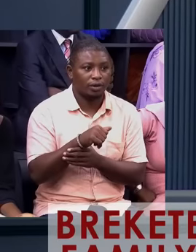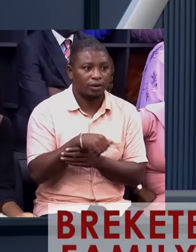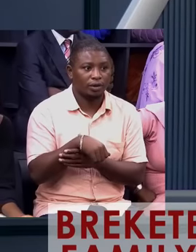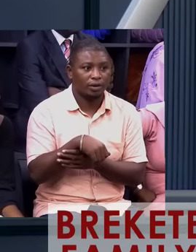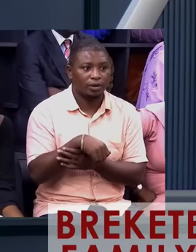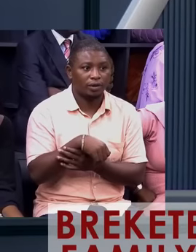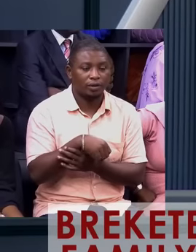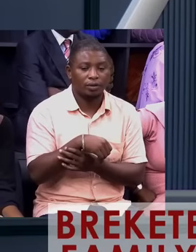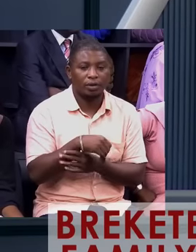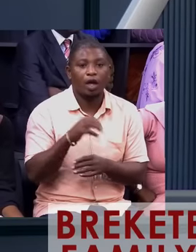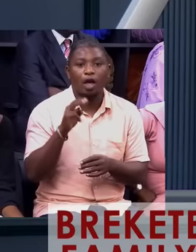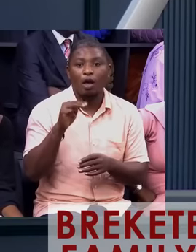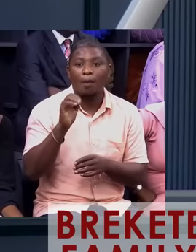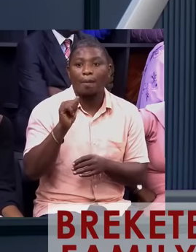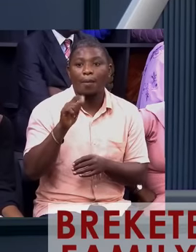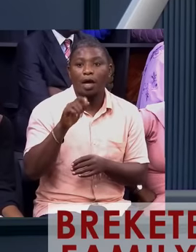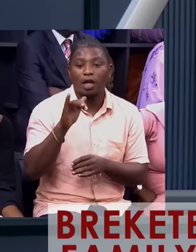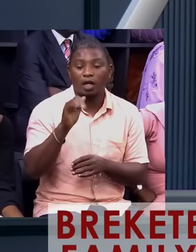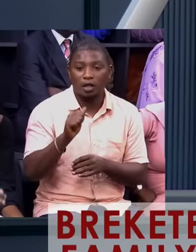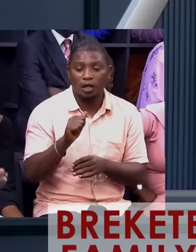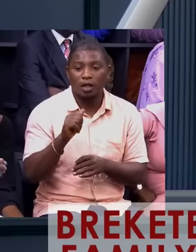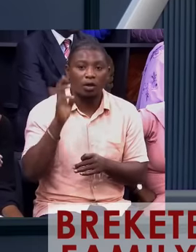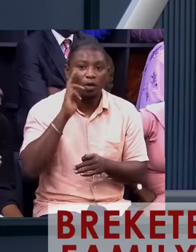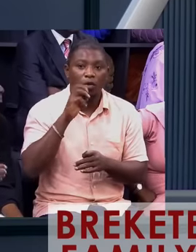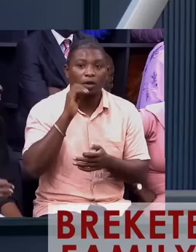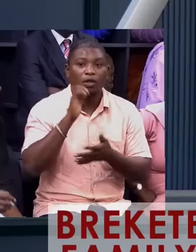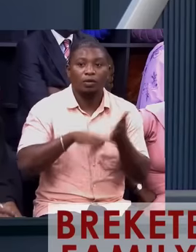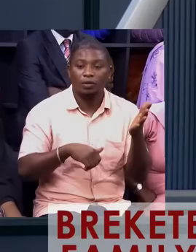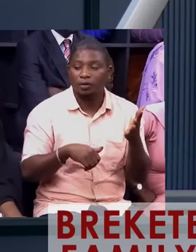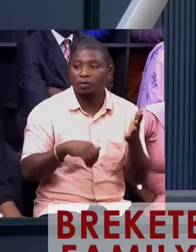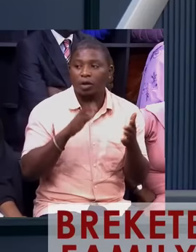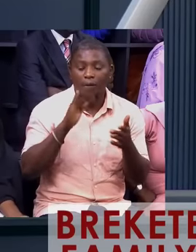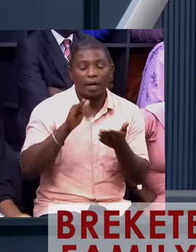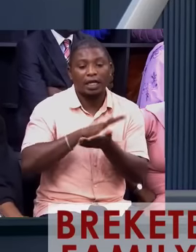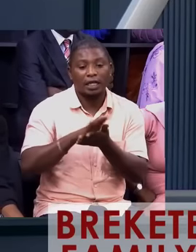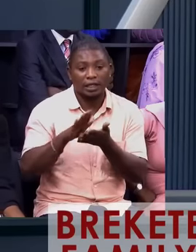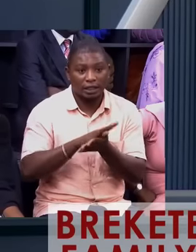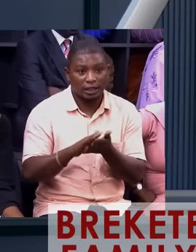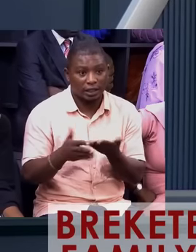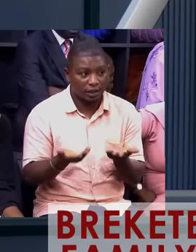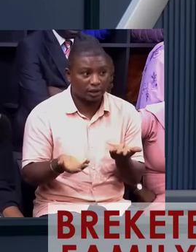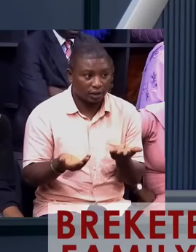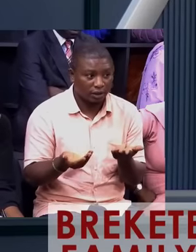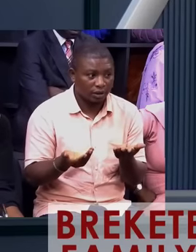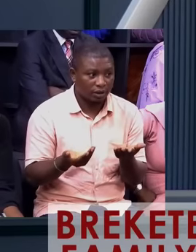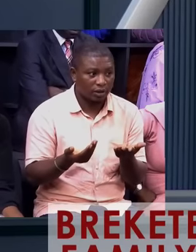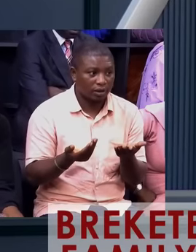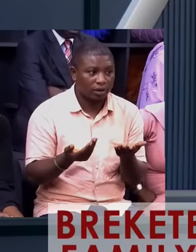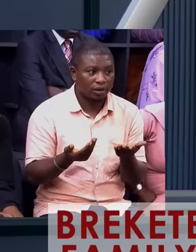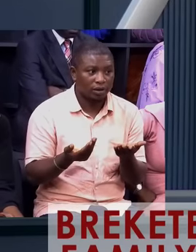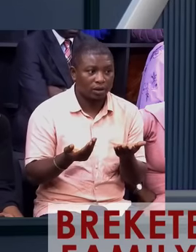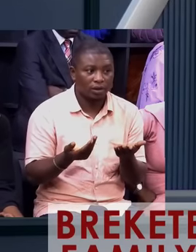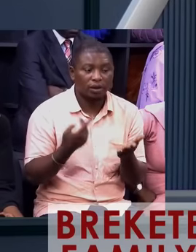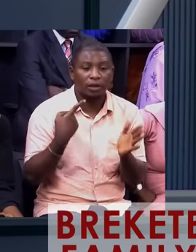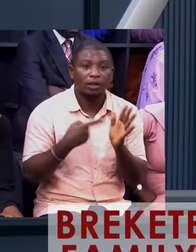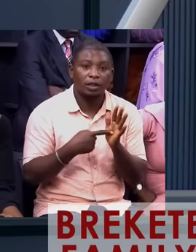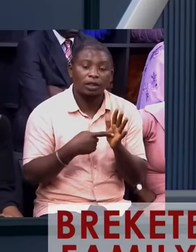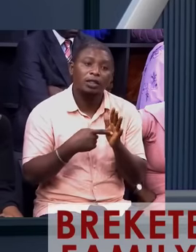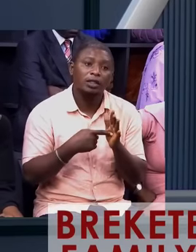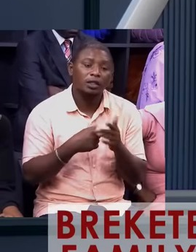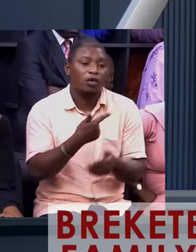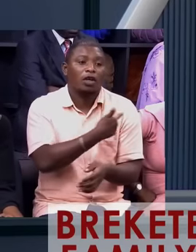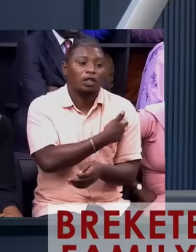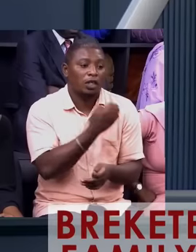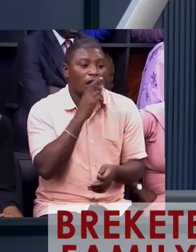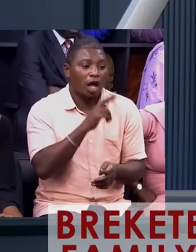malaria malaria would only be eradicated by cleaniness that's it these vaccine they are pushing